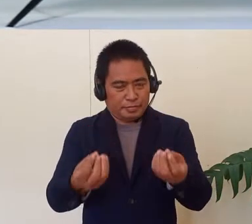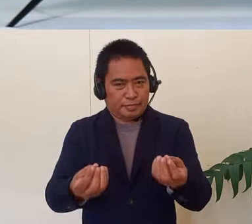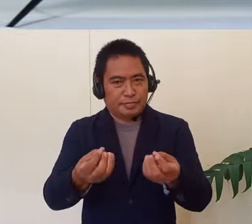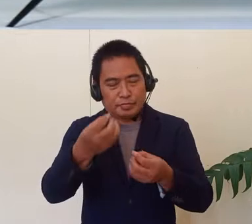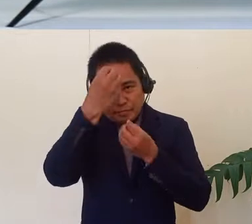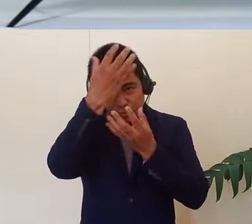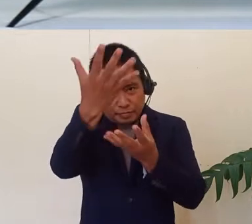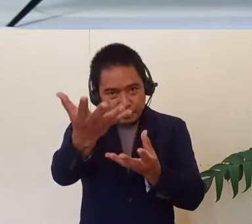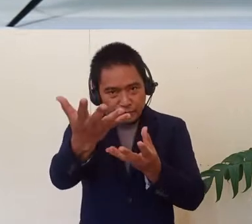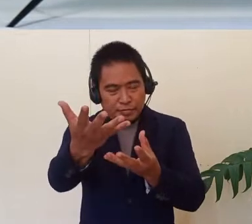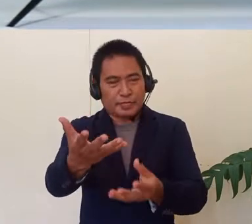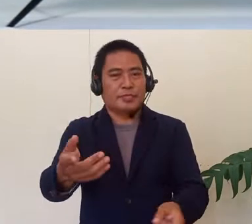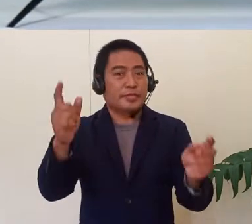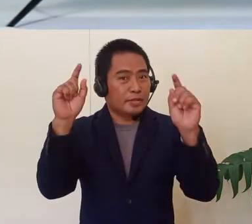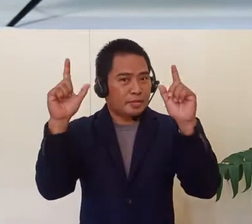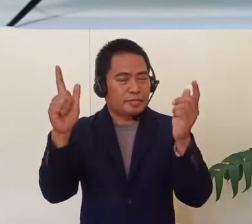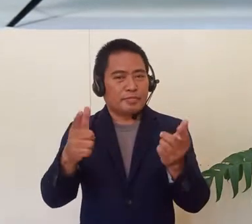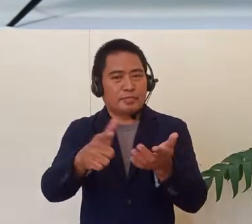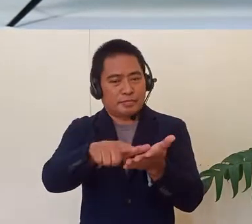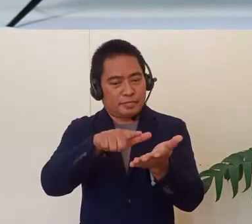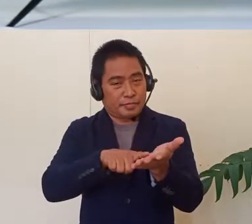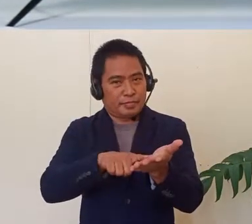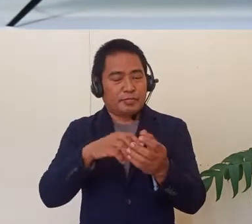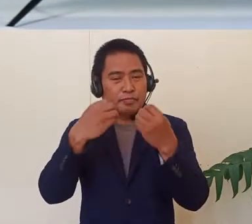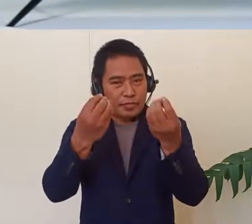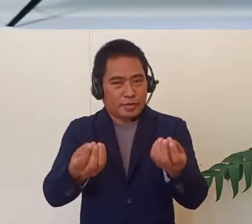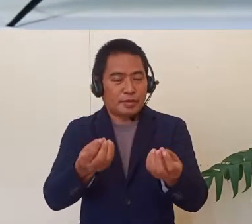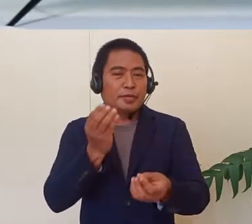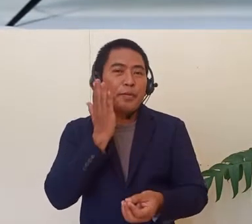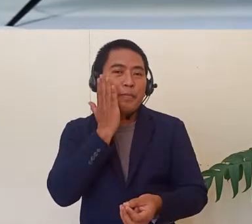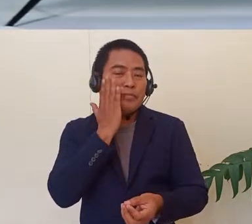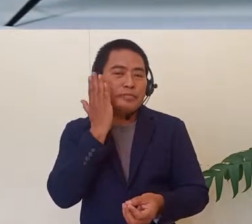teacher broadcaster, Teacher Arlene C. Sumulyo.